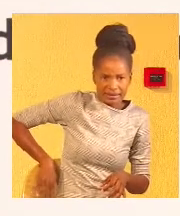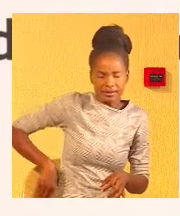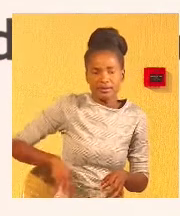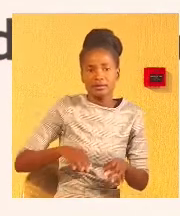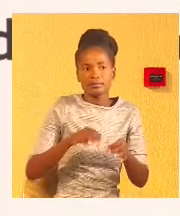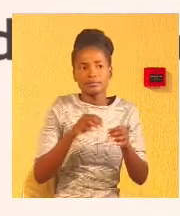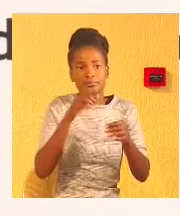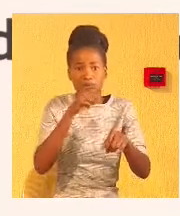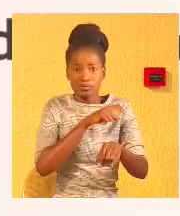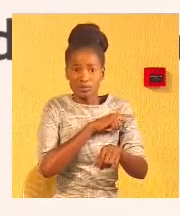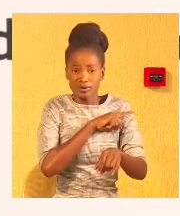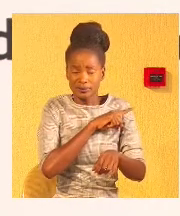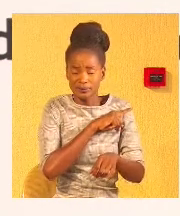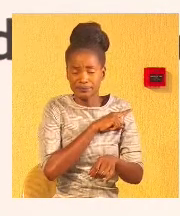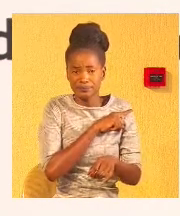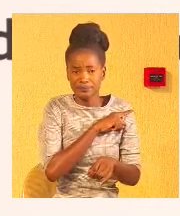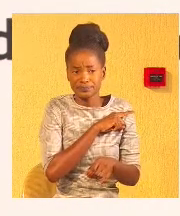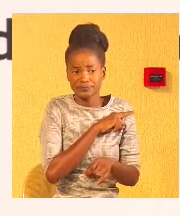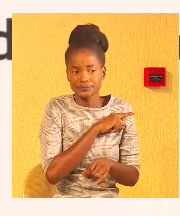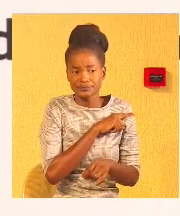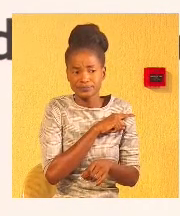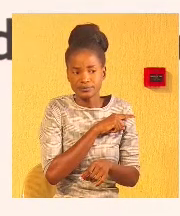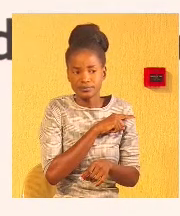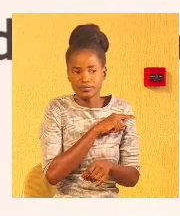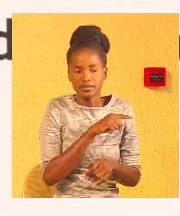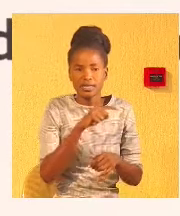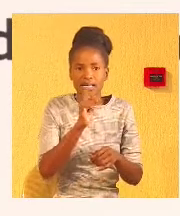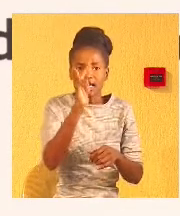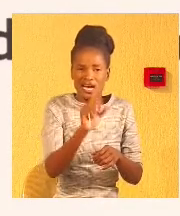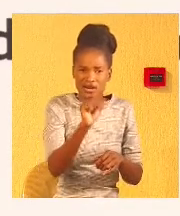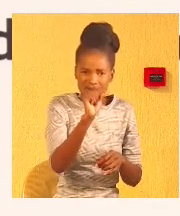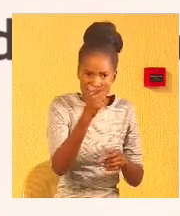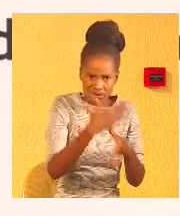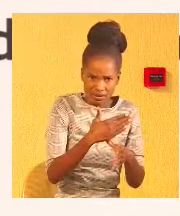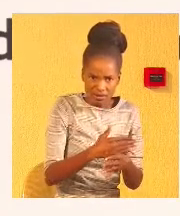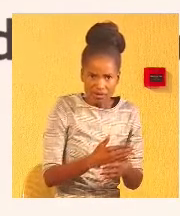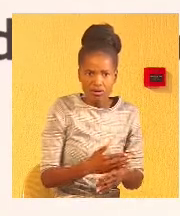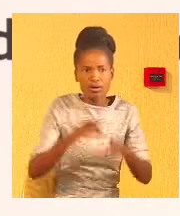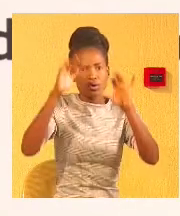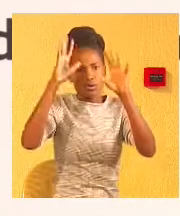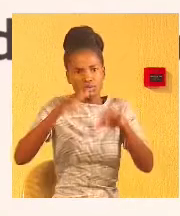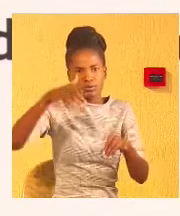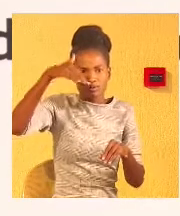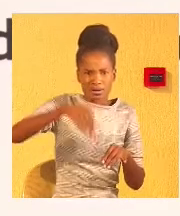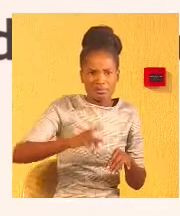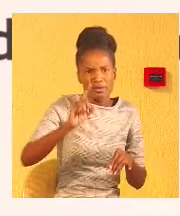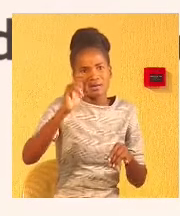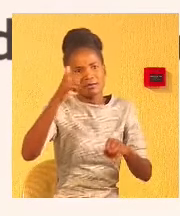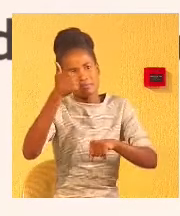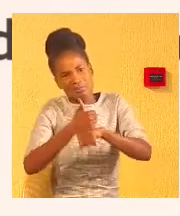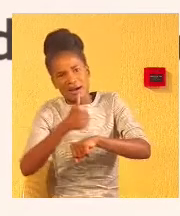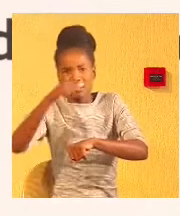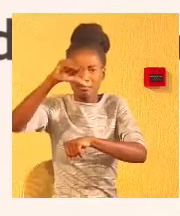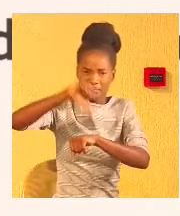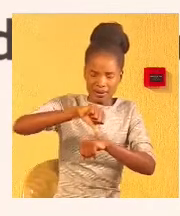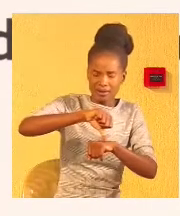combine that with a short and erratic rainfall pattern that we have, it means